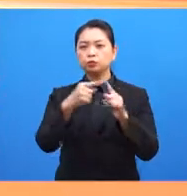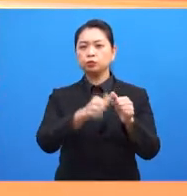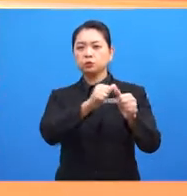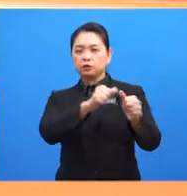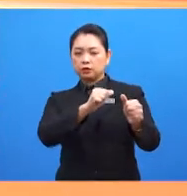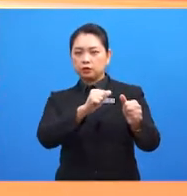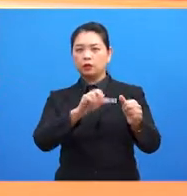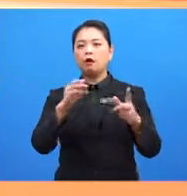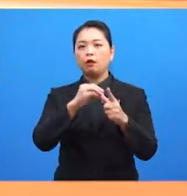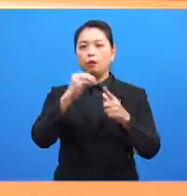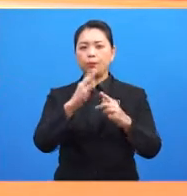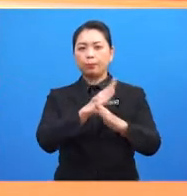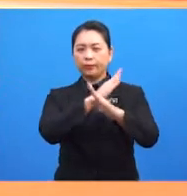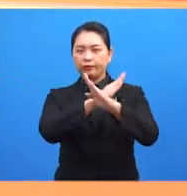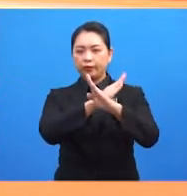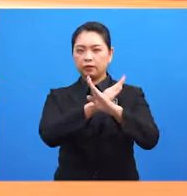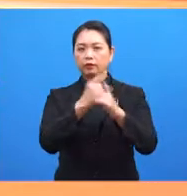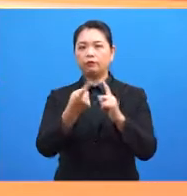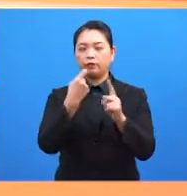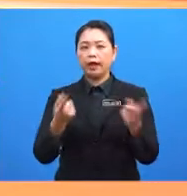or prevent something from happening.